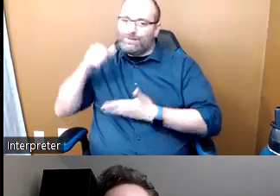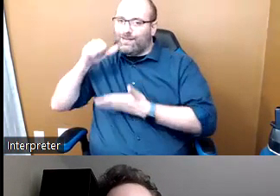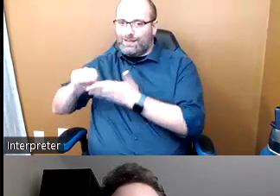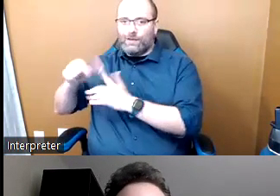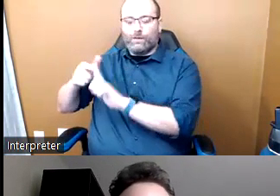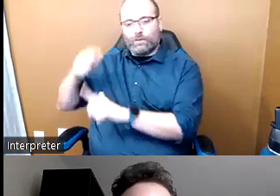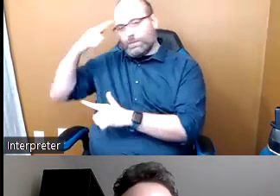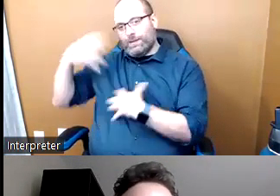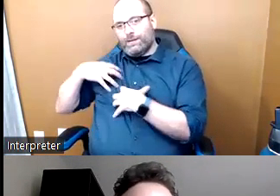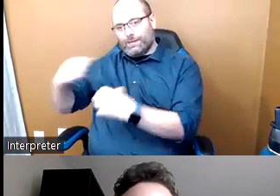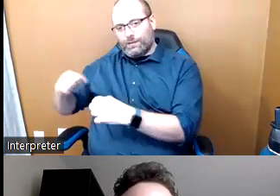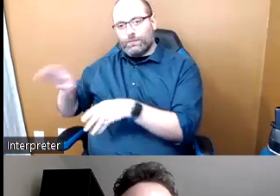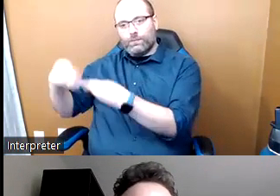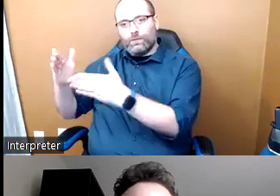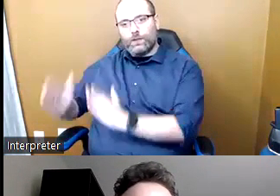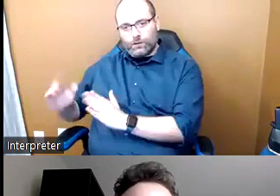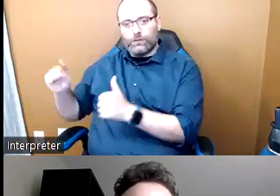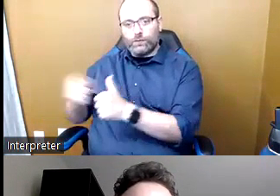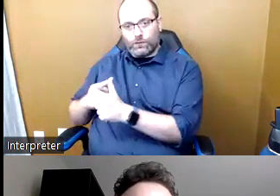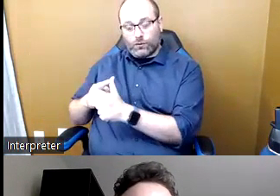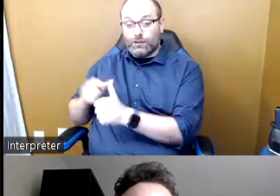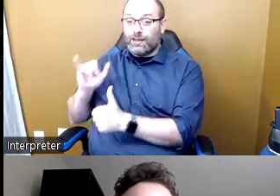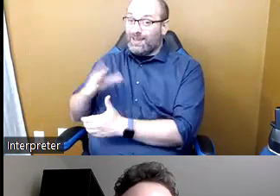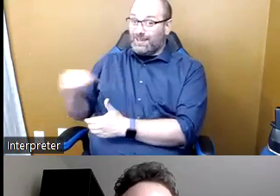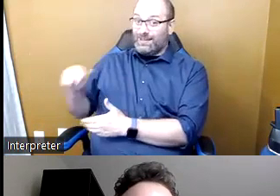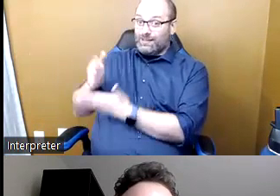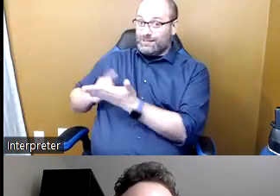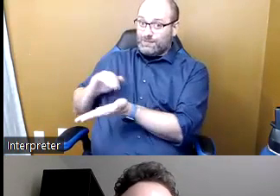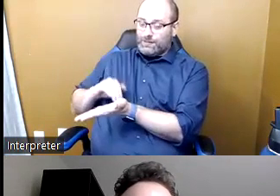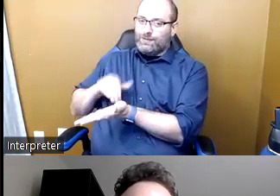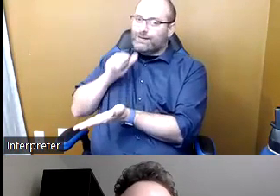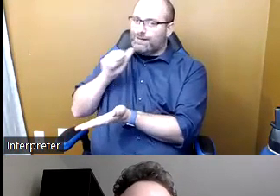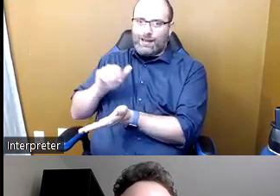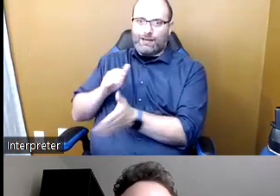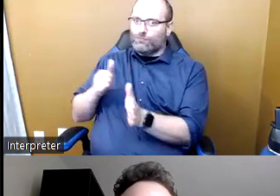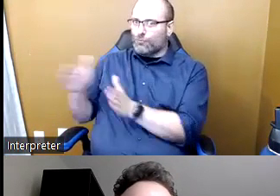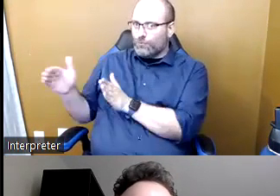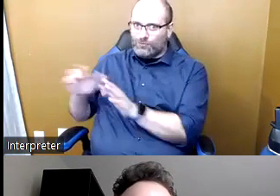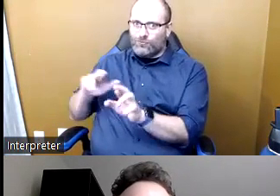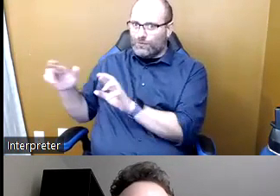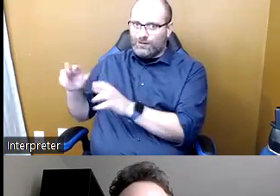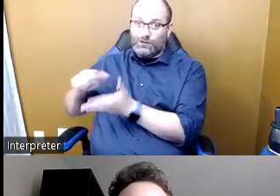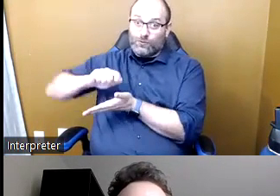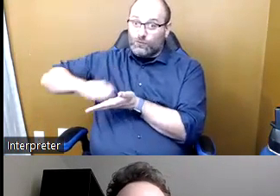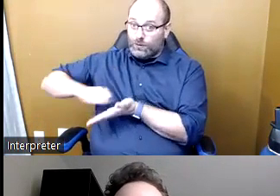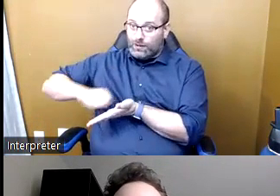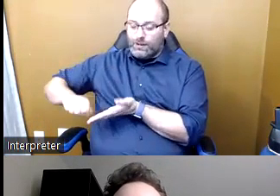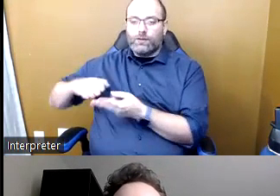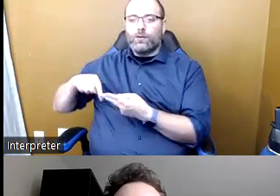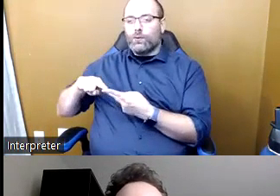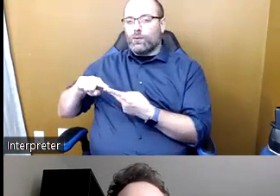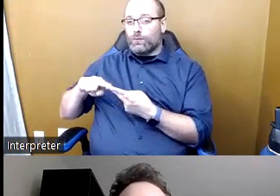providers. And there are some providers who are not prepared to write those letters, or who will